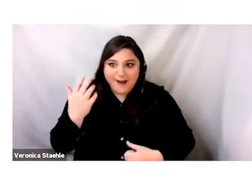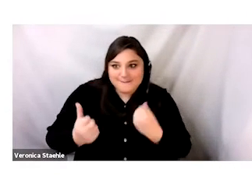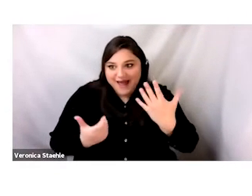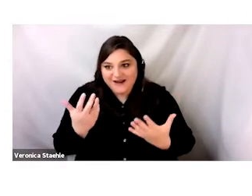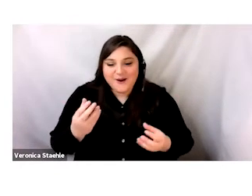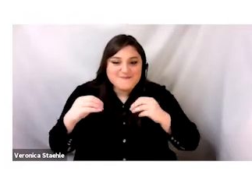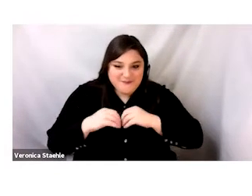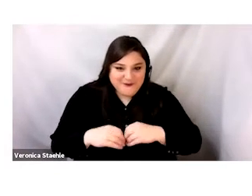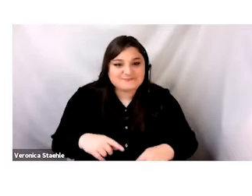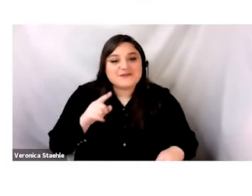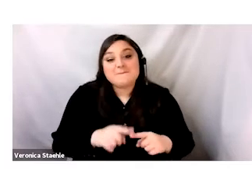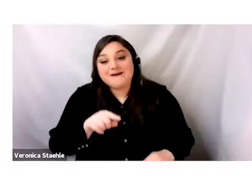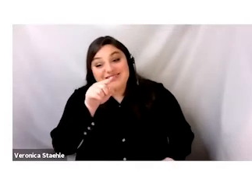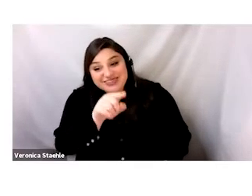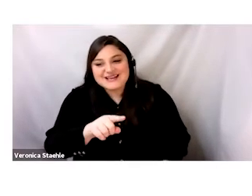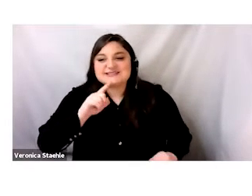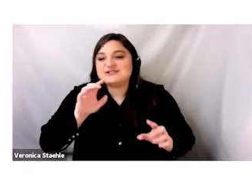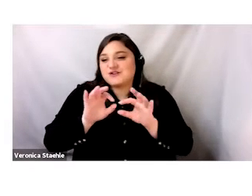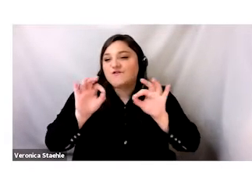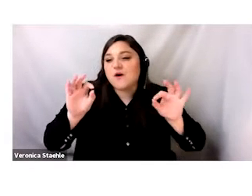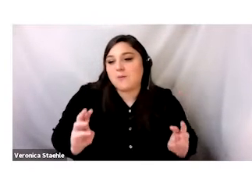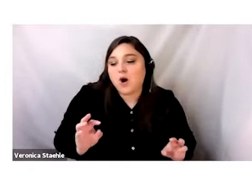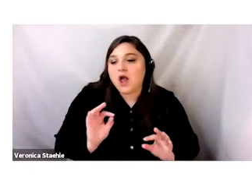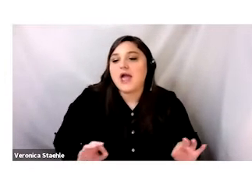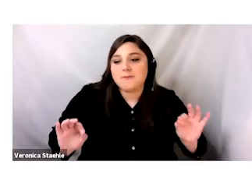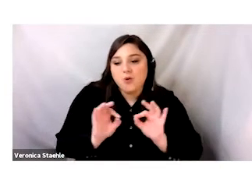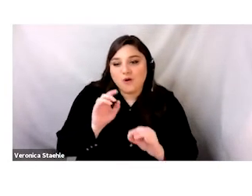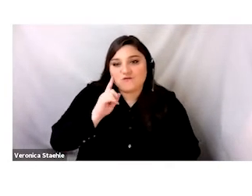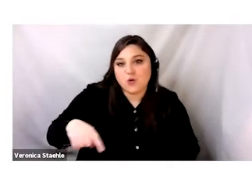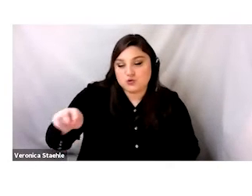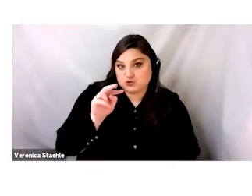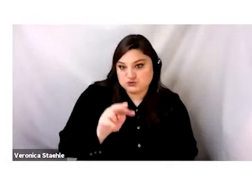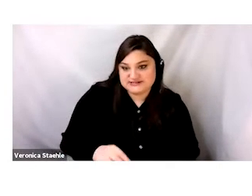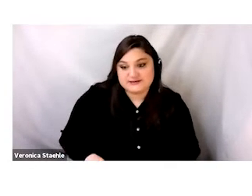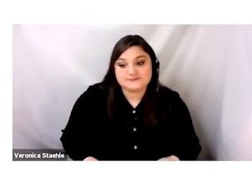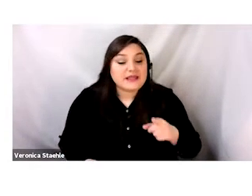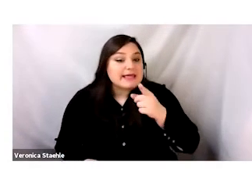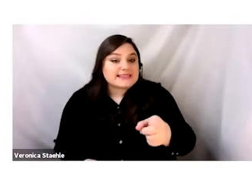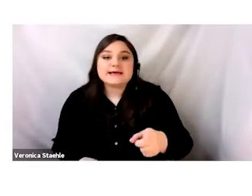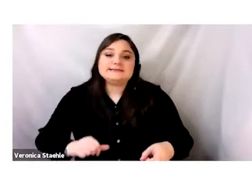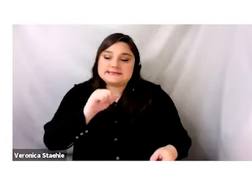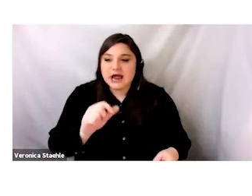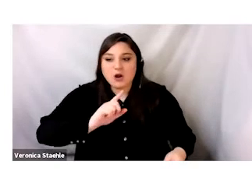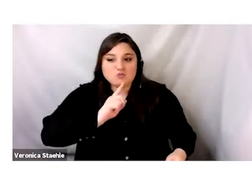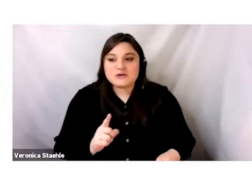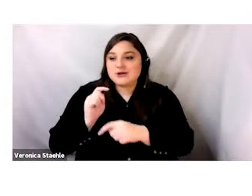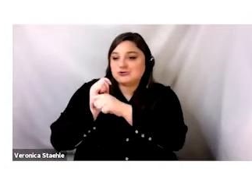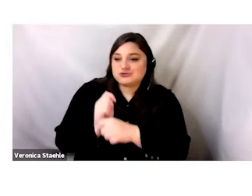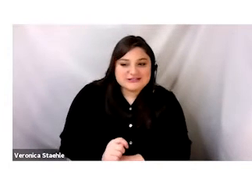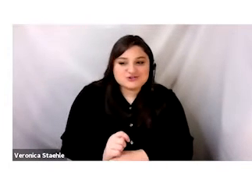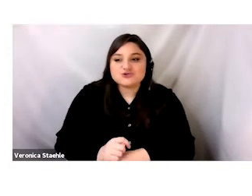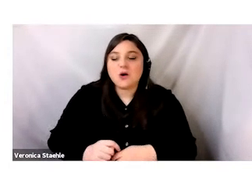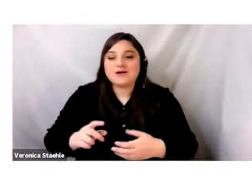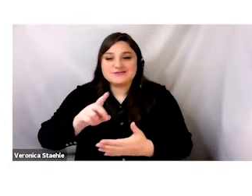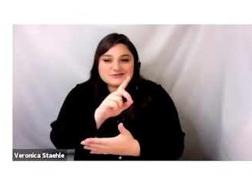screen. This is the framework that I'll be briefly going over. But as you will see here, it is not like more traditional design thinking methodologies,